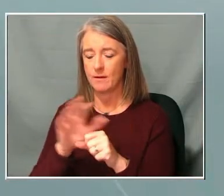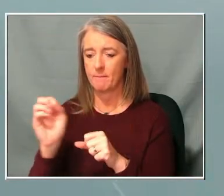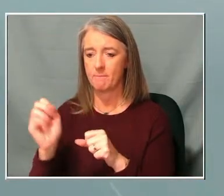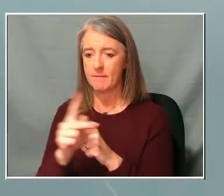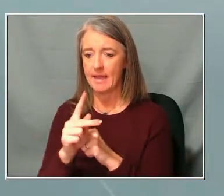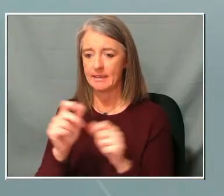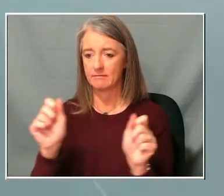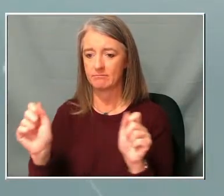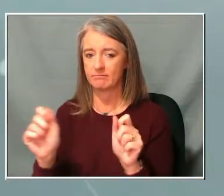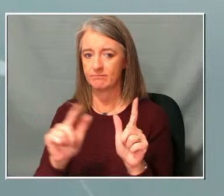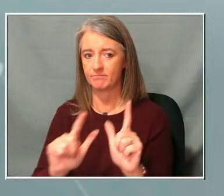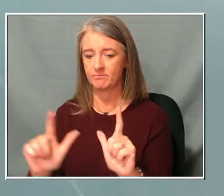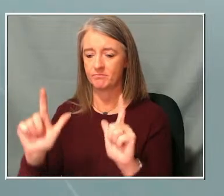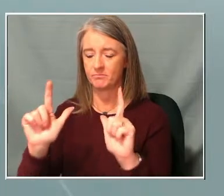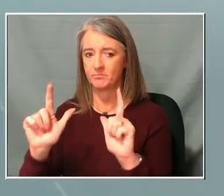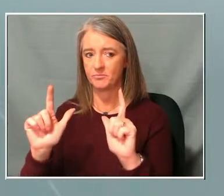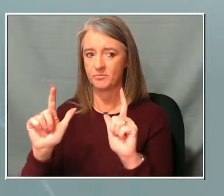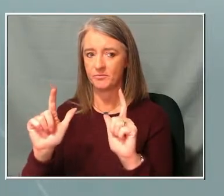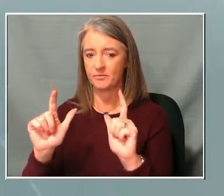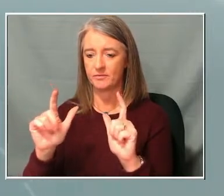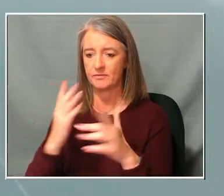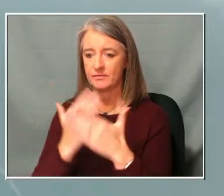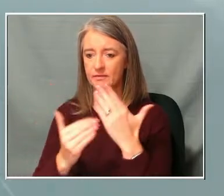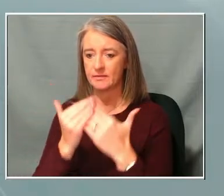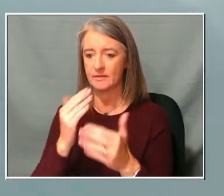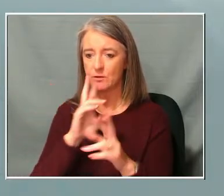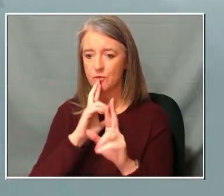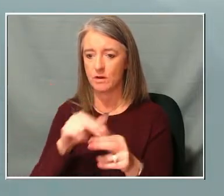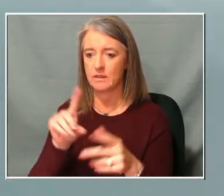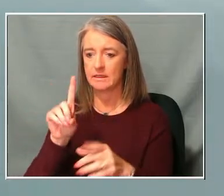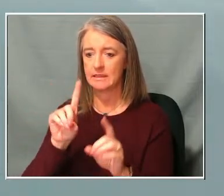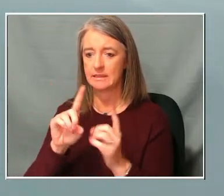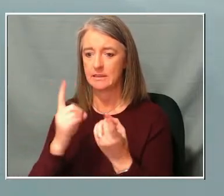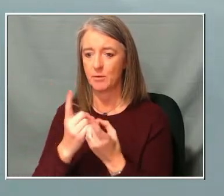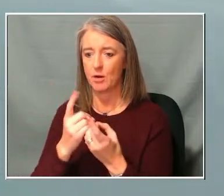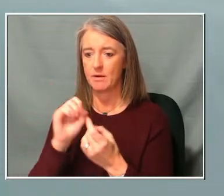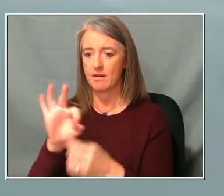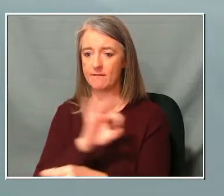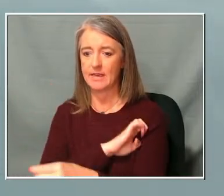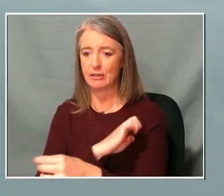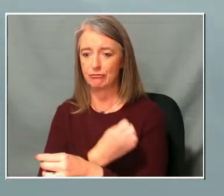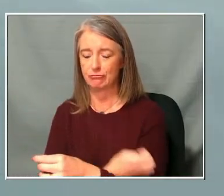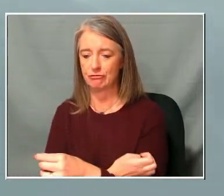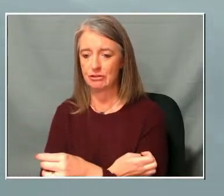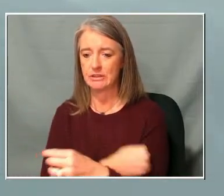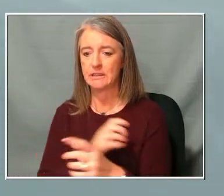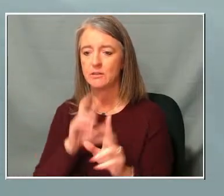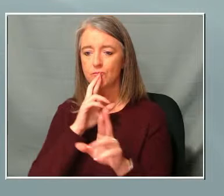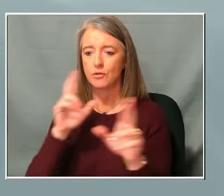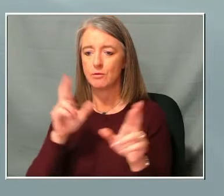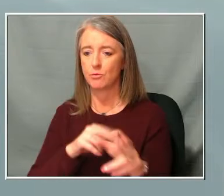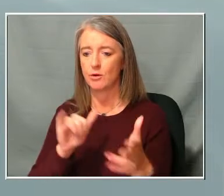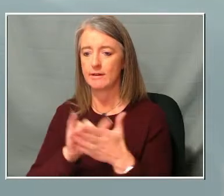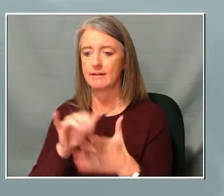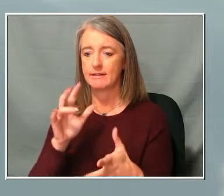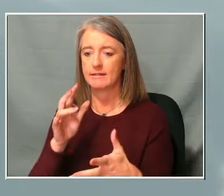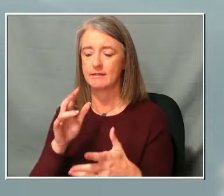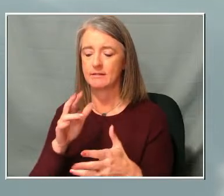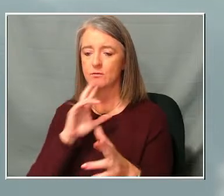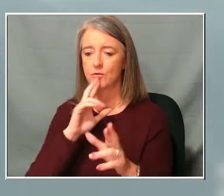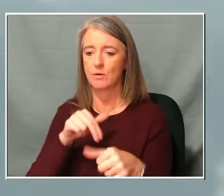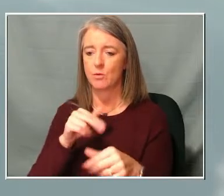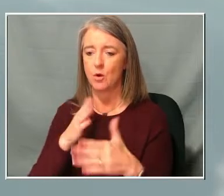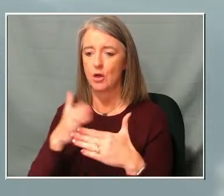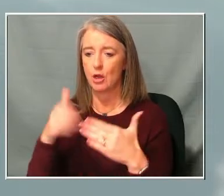The Wall Street Journal got their hands on a report from the Department of Energy that this report concluded